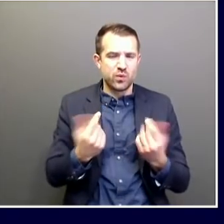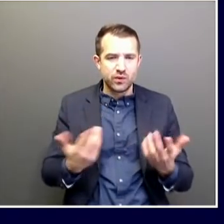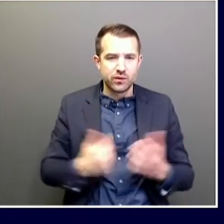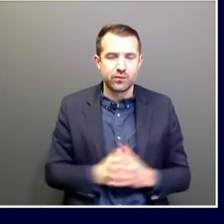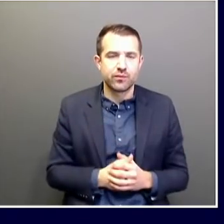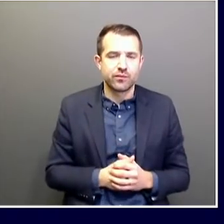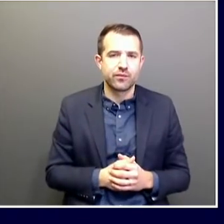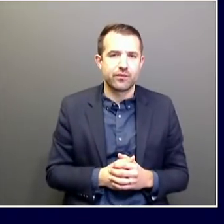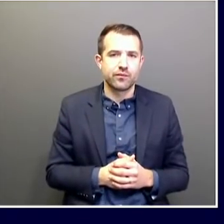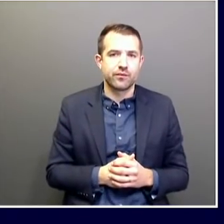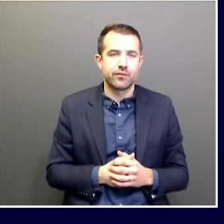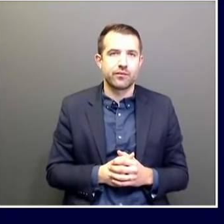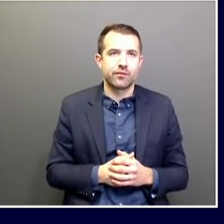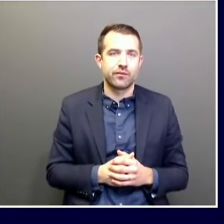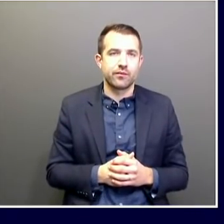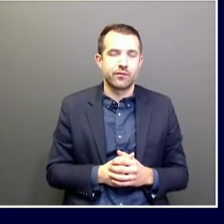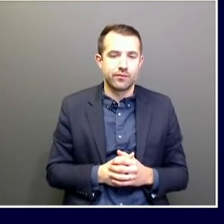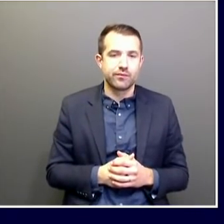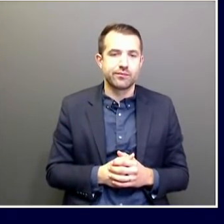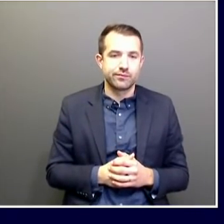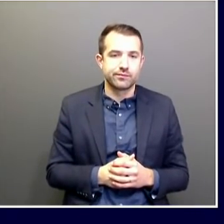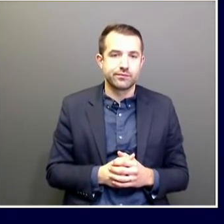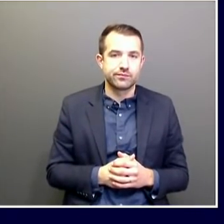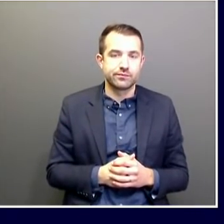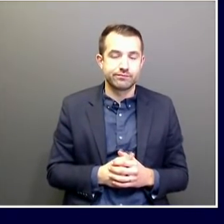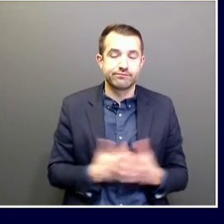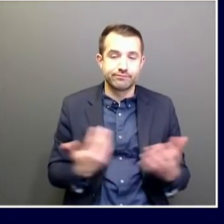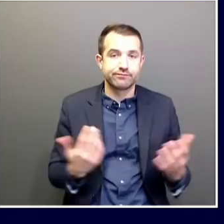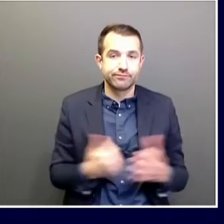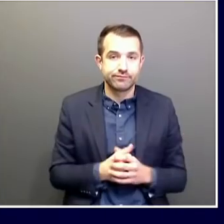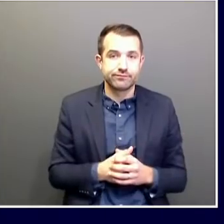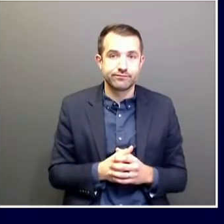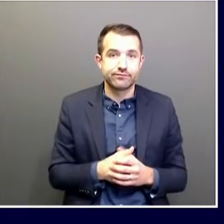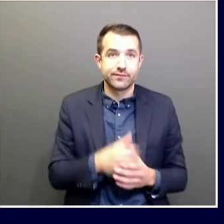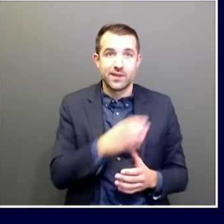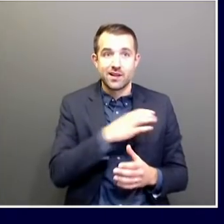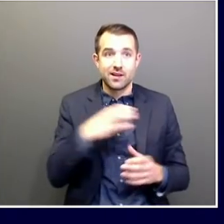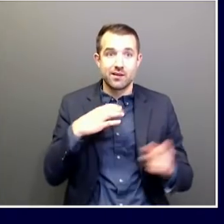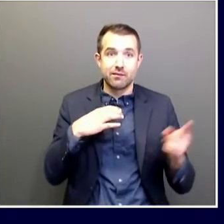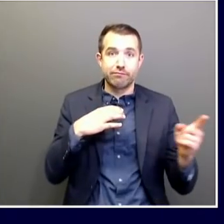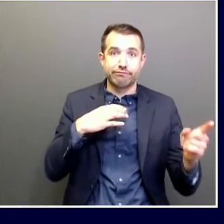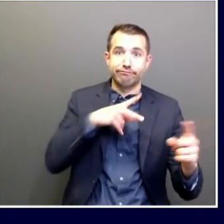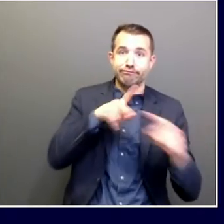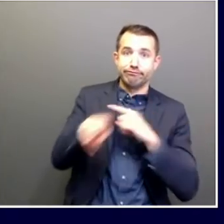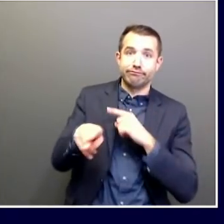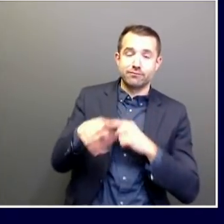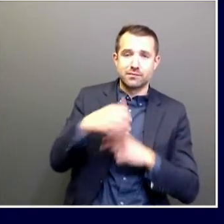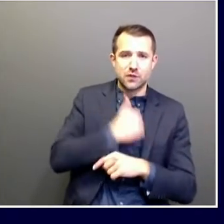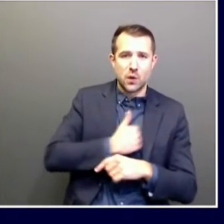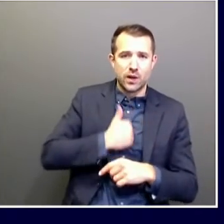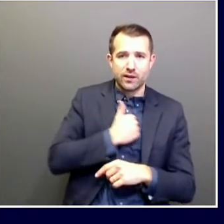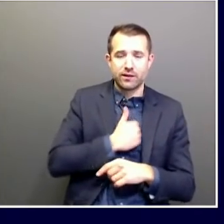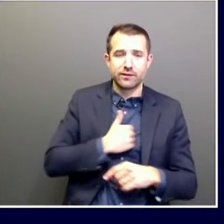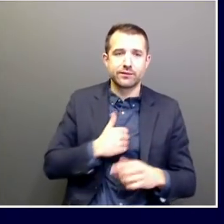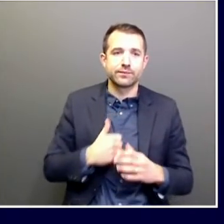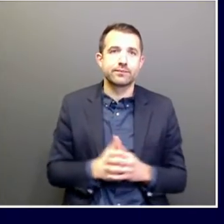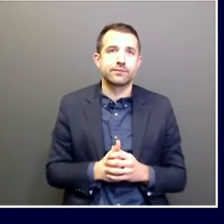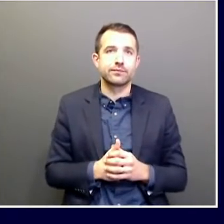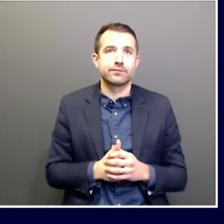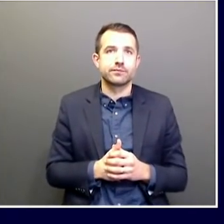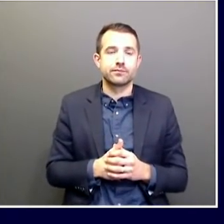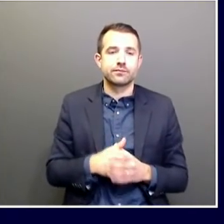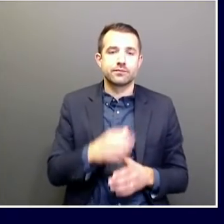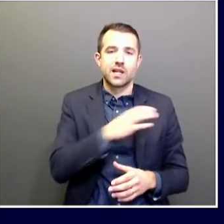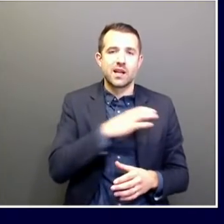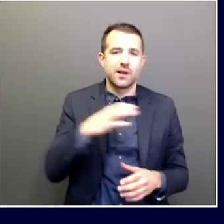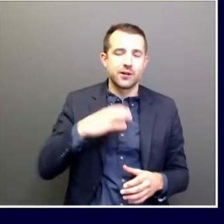Well, Emily, let's start. Sorry, Commissioner, go ahead. We'll just begin by saying, I think we